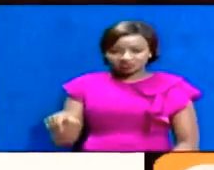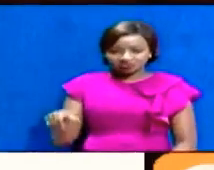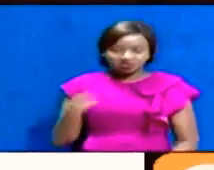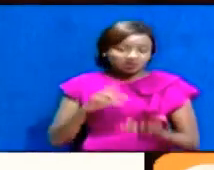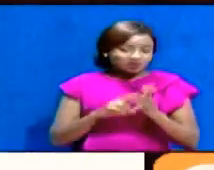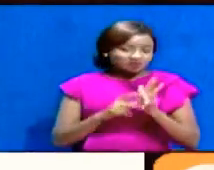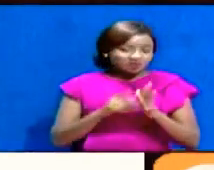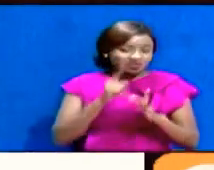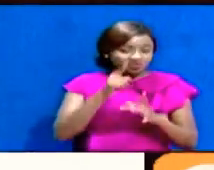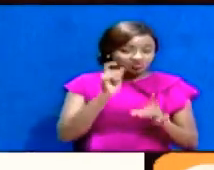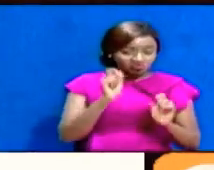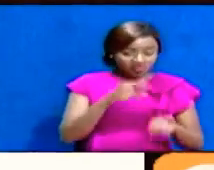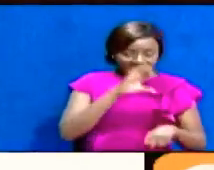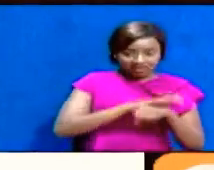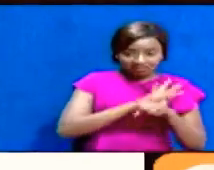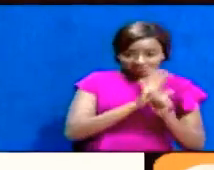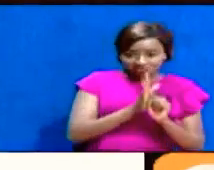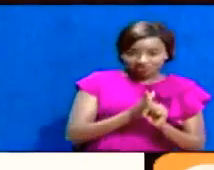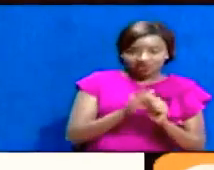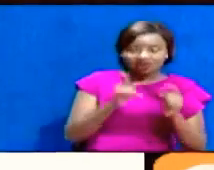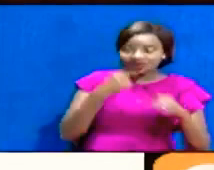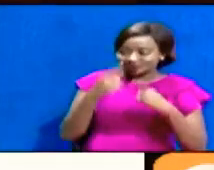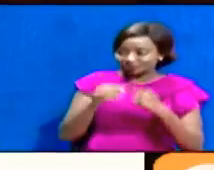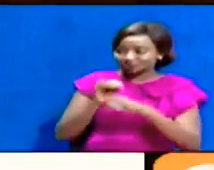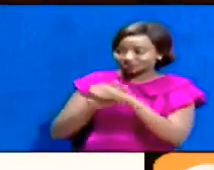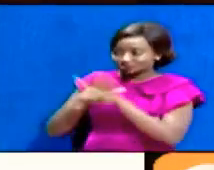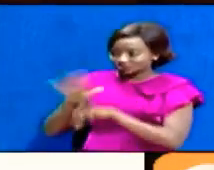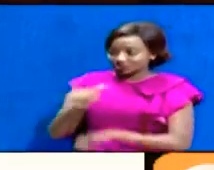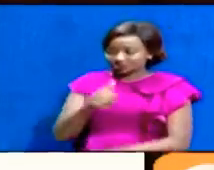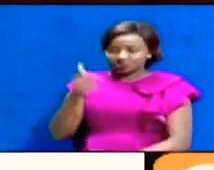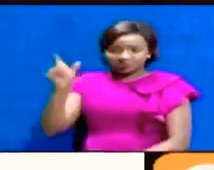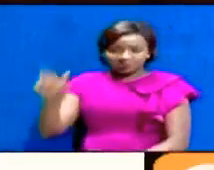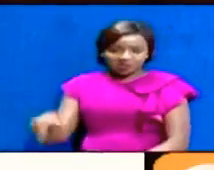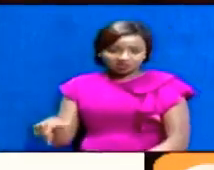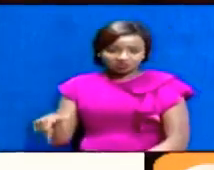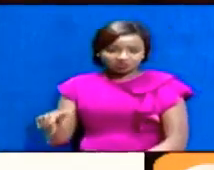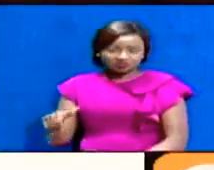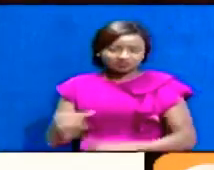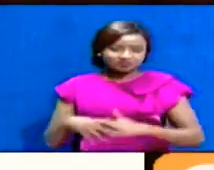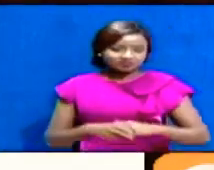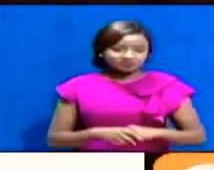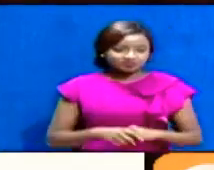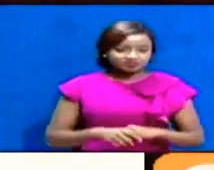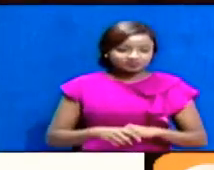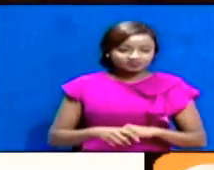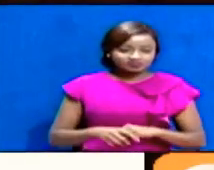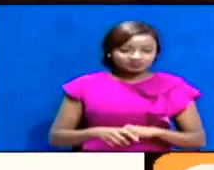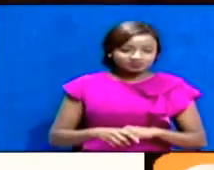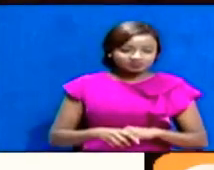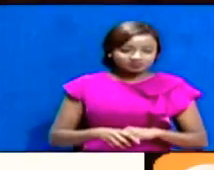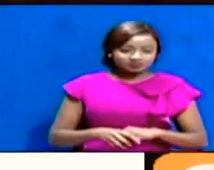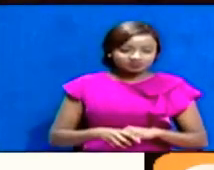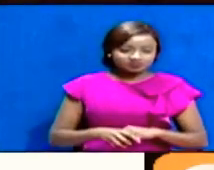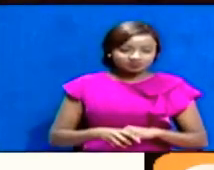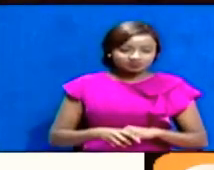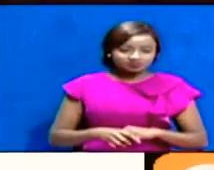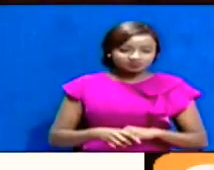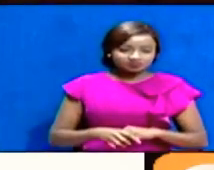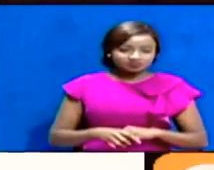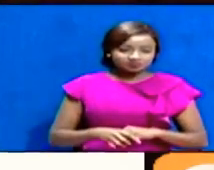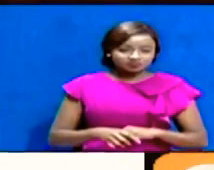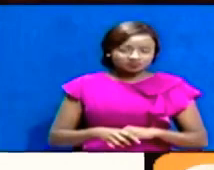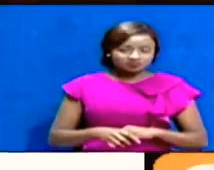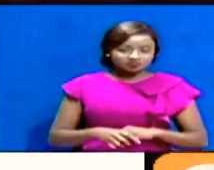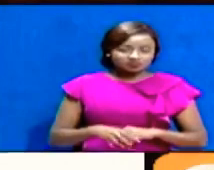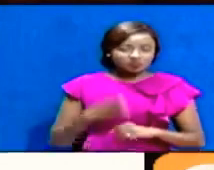So that's the one thing. The concept of herd immunity is also a discussion that can be held on a different day, because